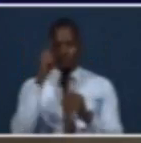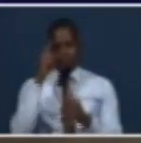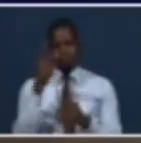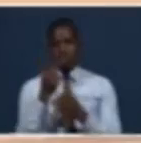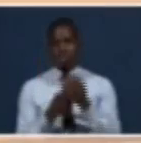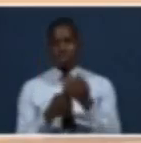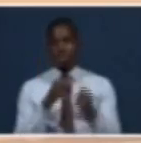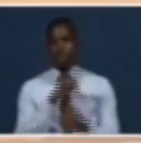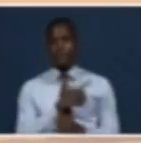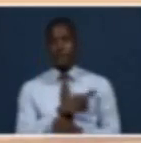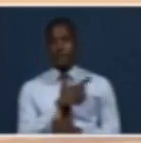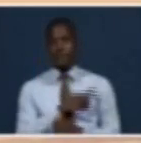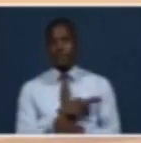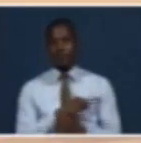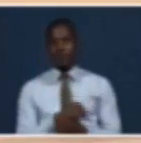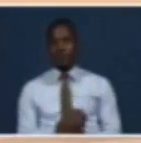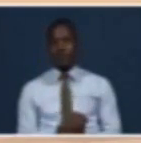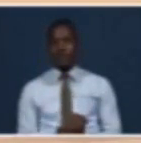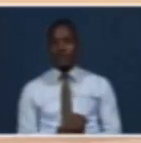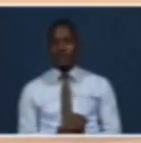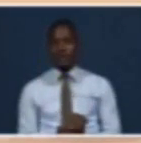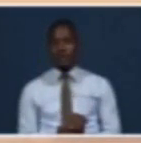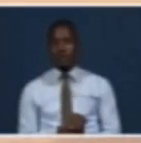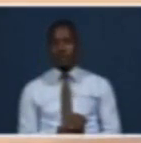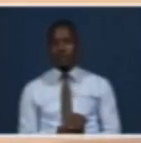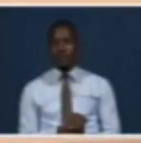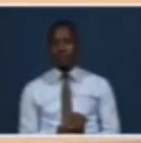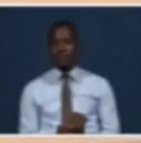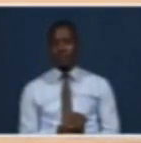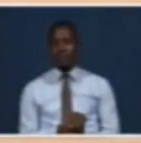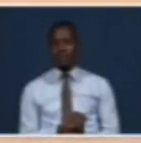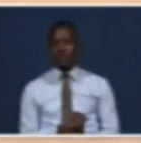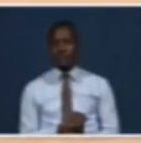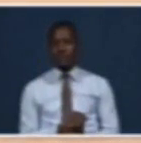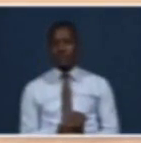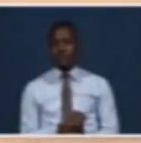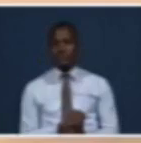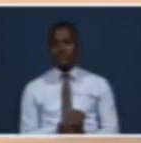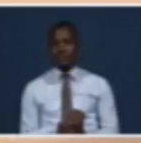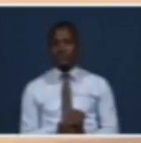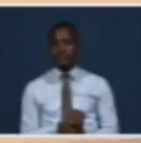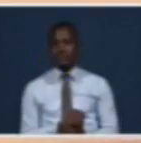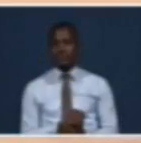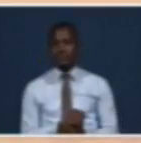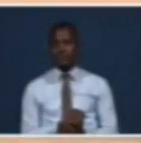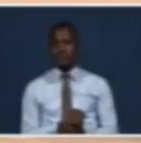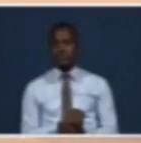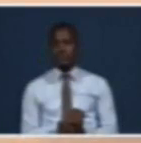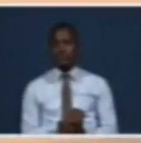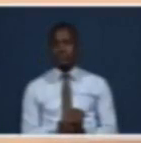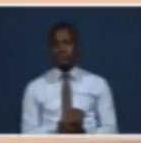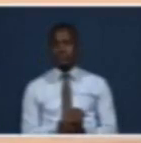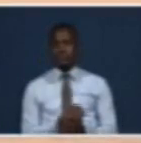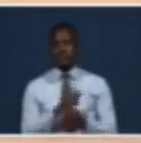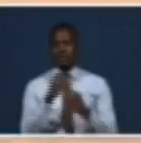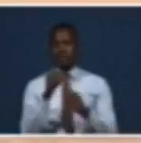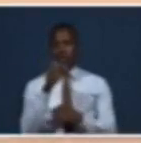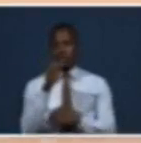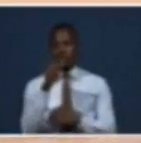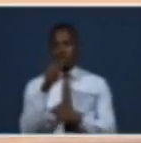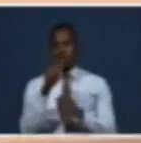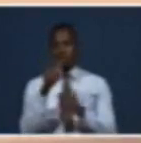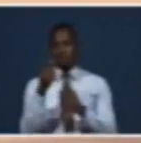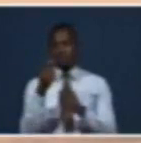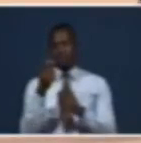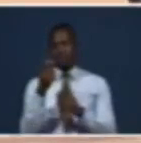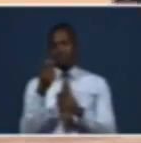benefit. As Europe's northernmost country, Norway is famed for its mountains and spectacular coastline and